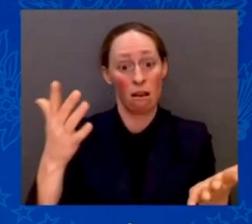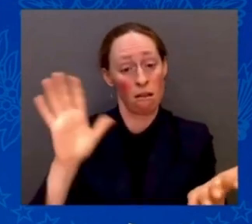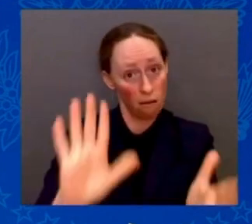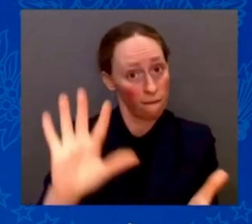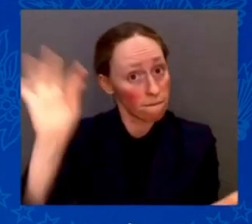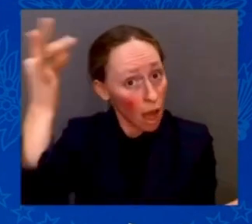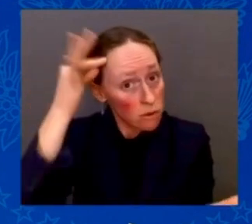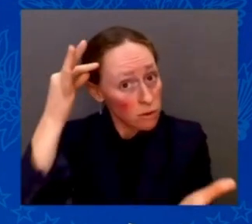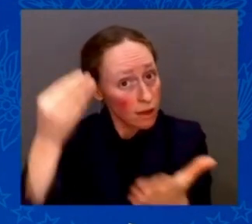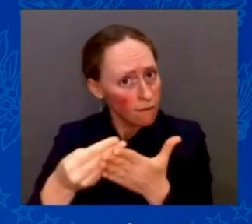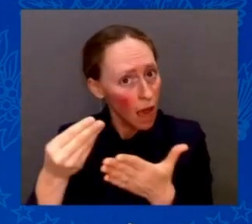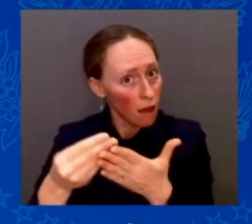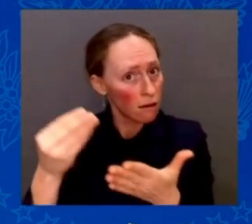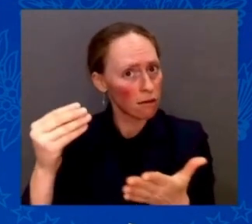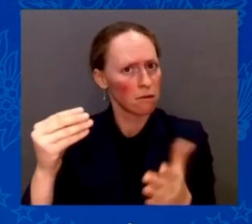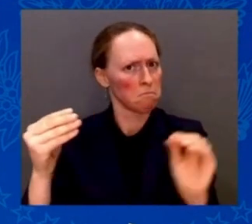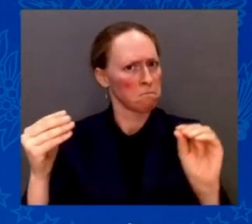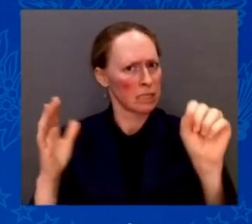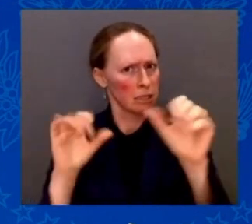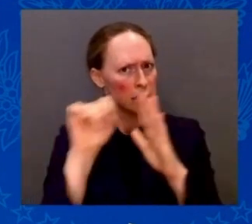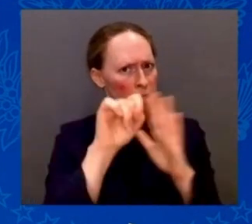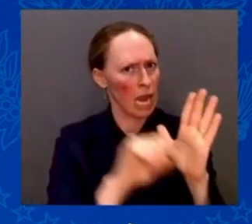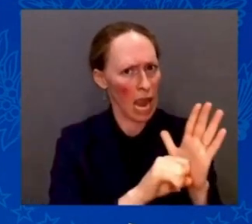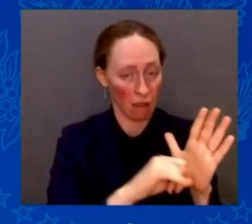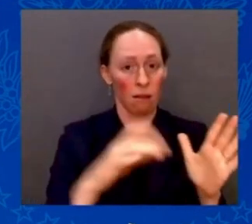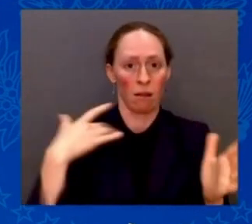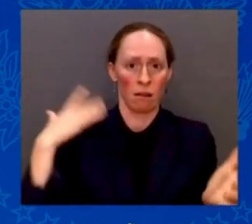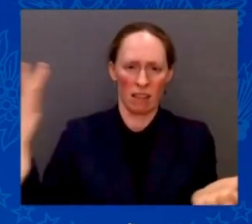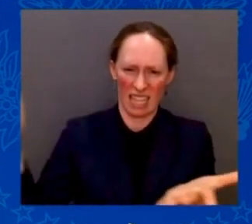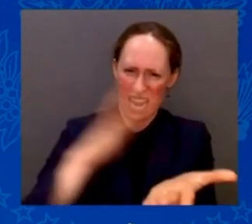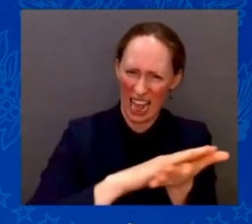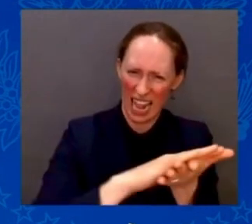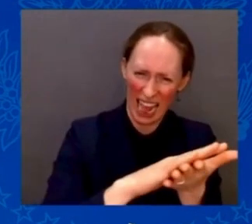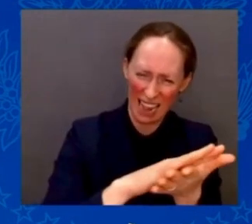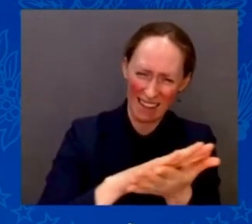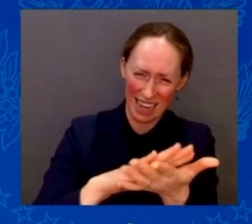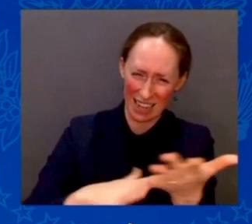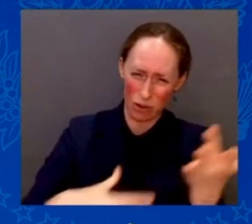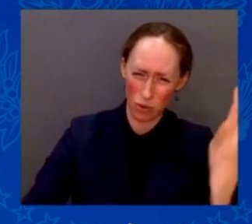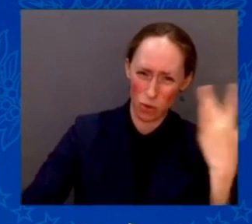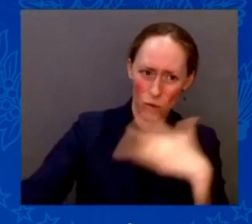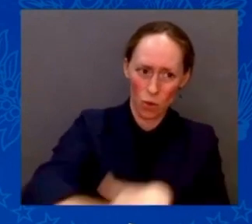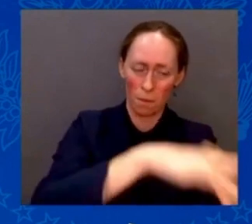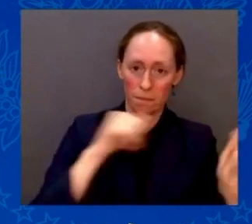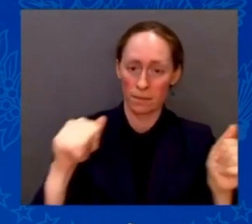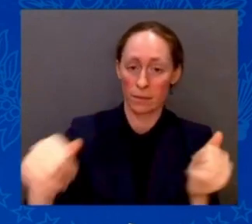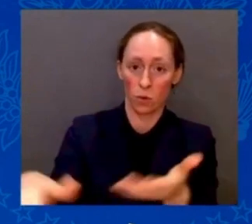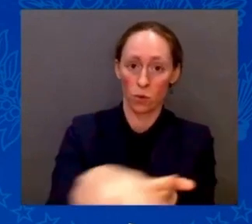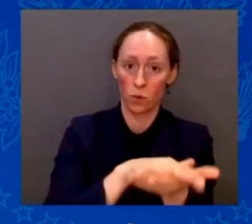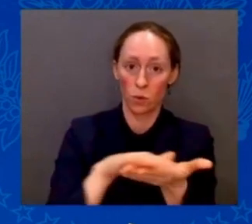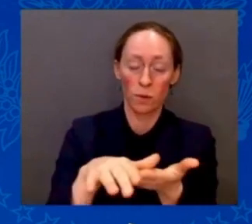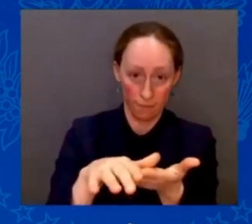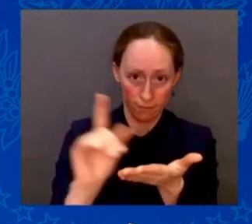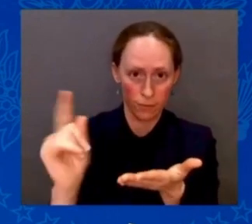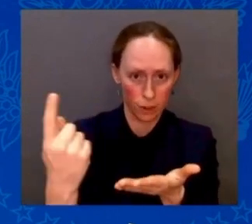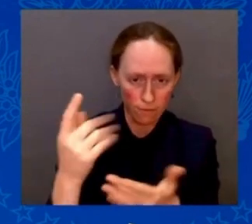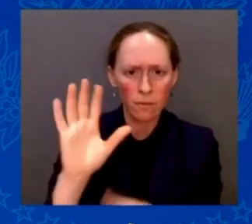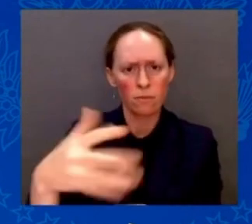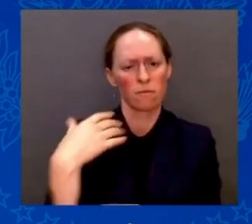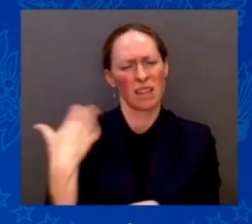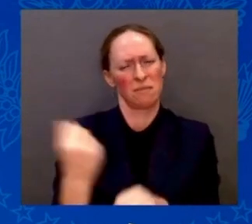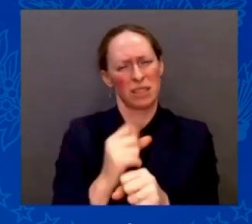necessary. But I want to be clear with the people of Maui about what to expect. The work we're doing is going to